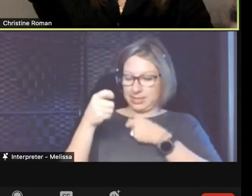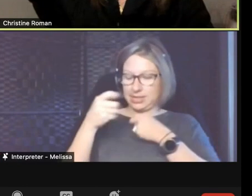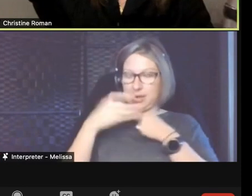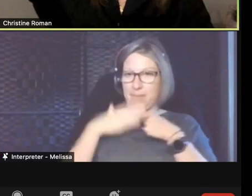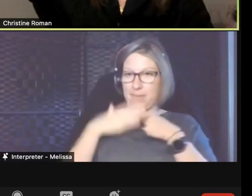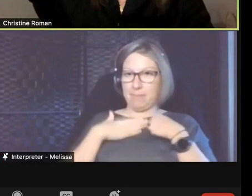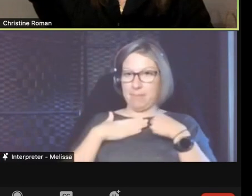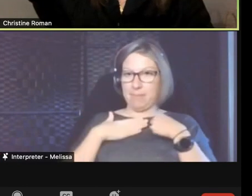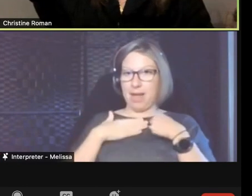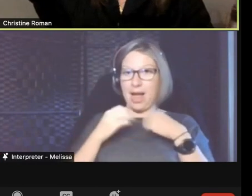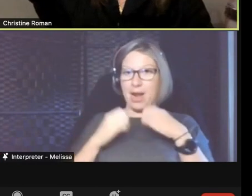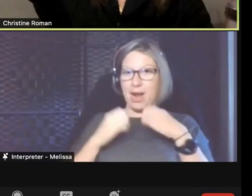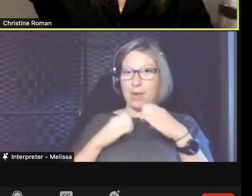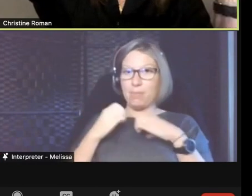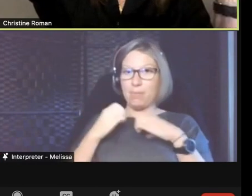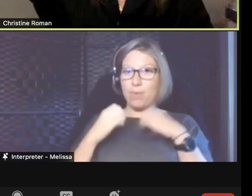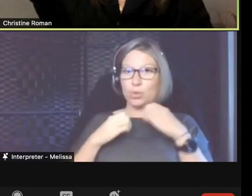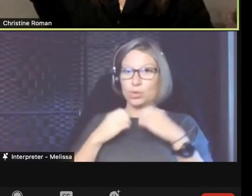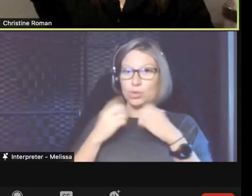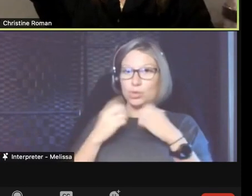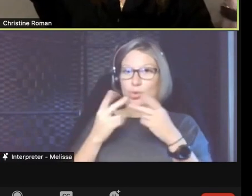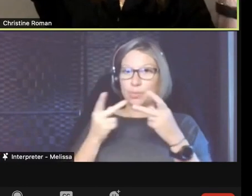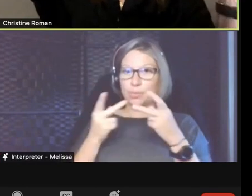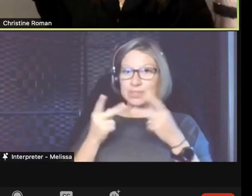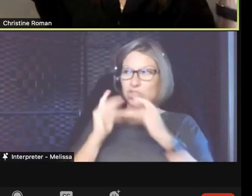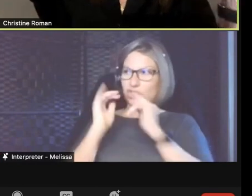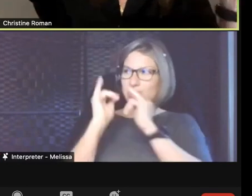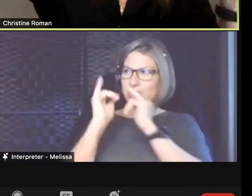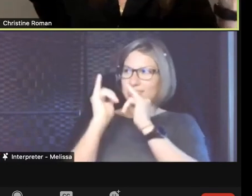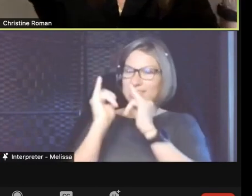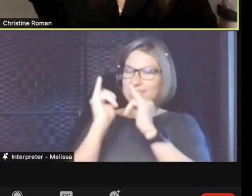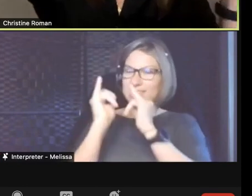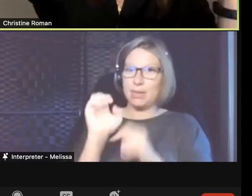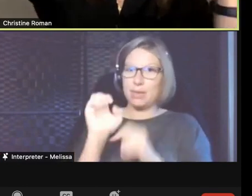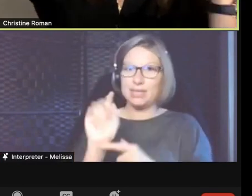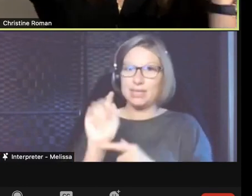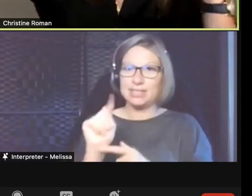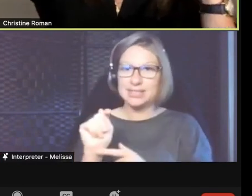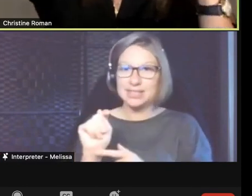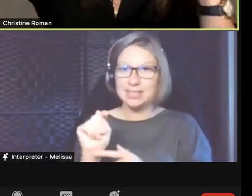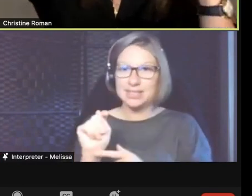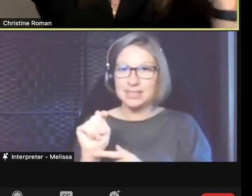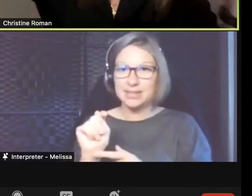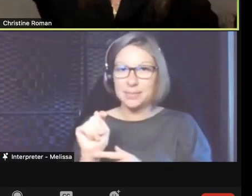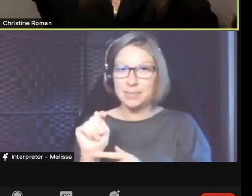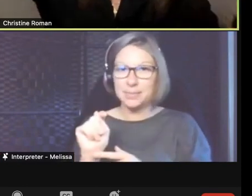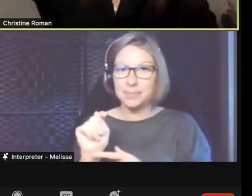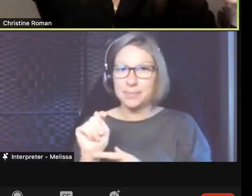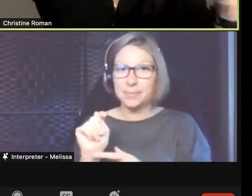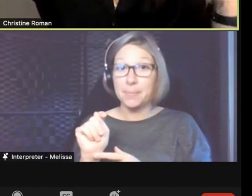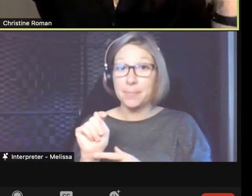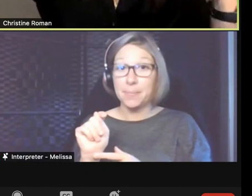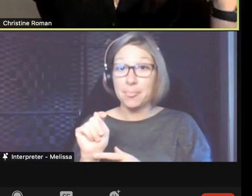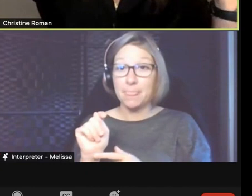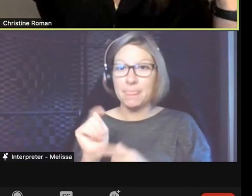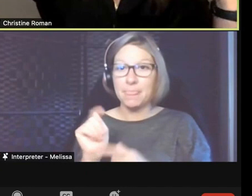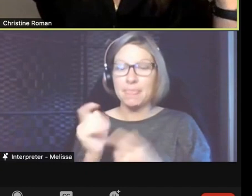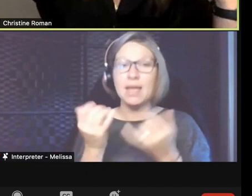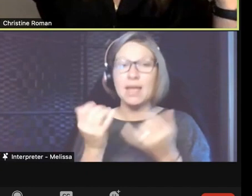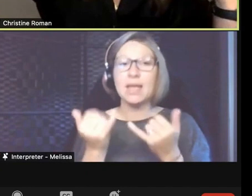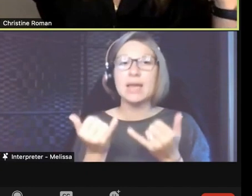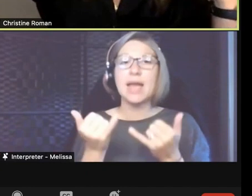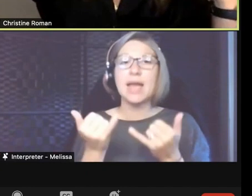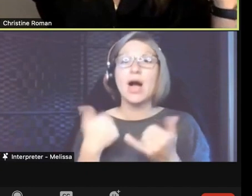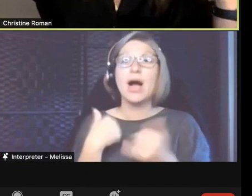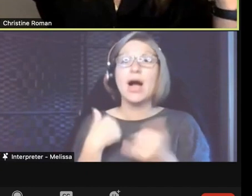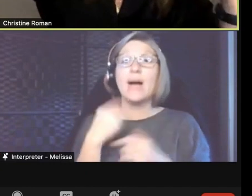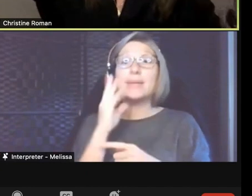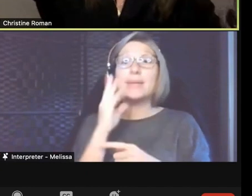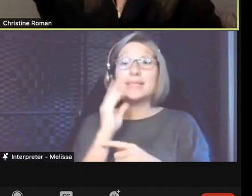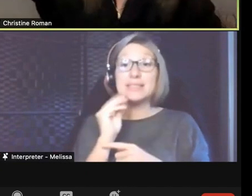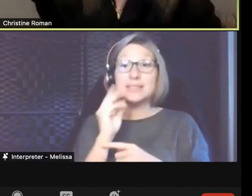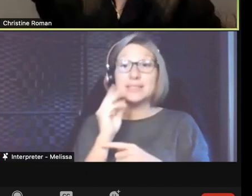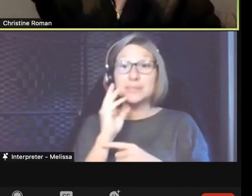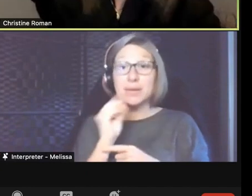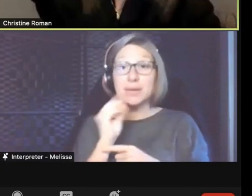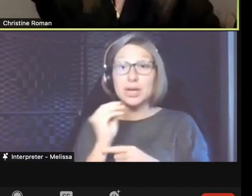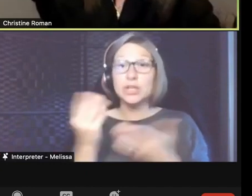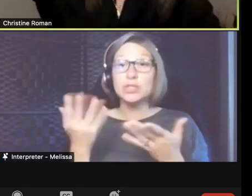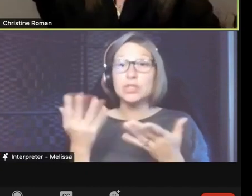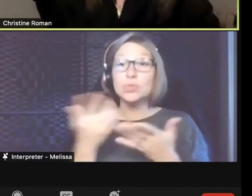They have put me in that position, and now I am experiencing what I believe ET